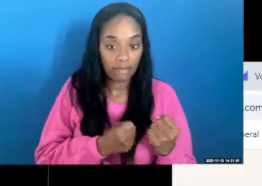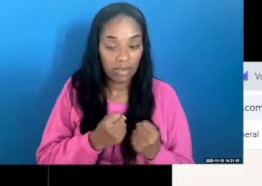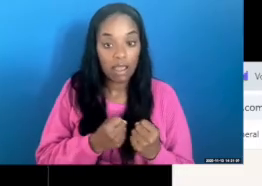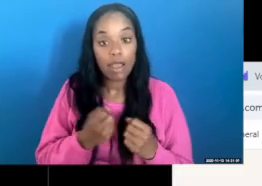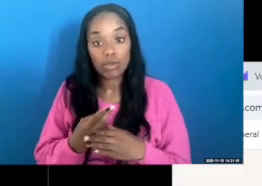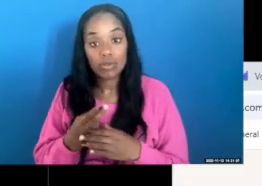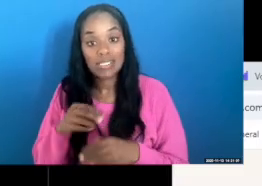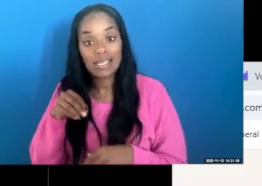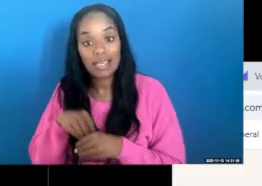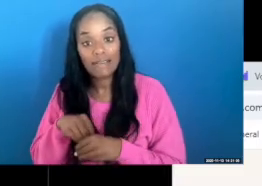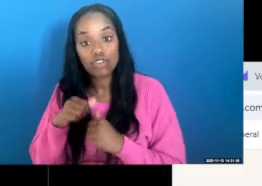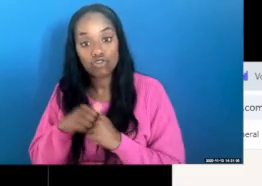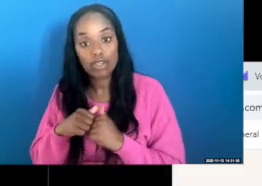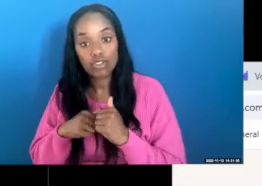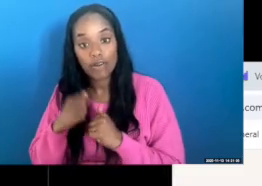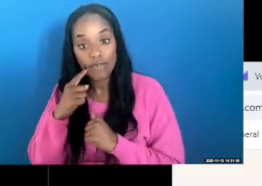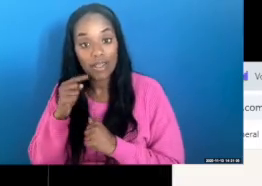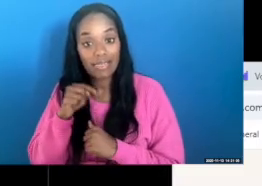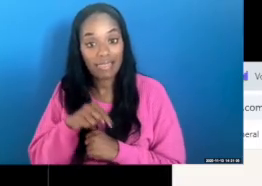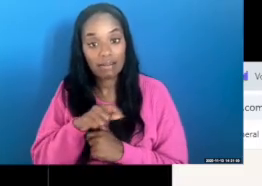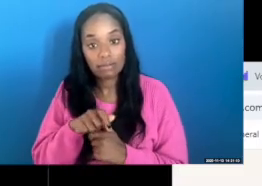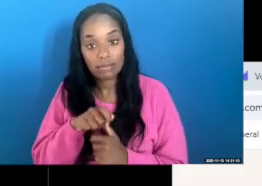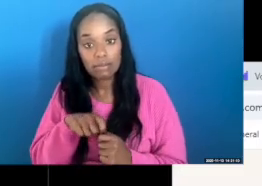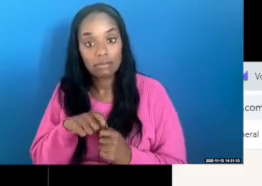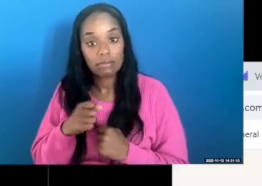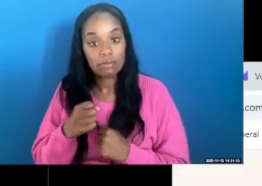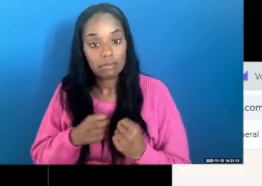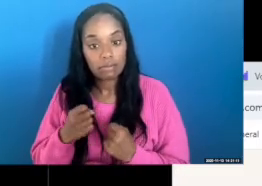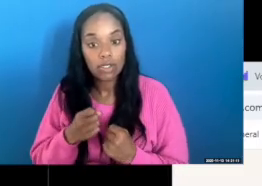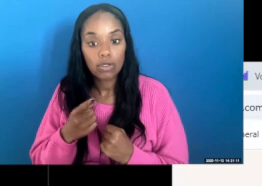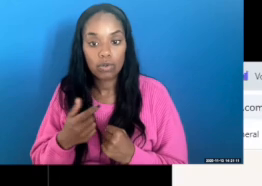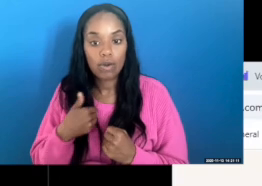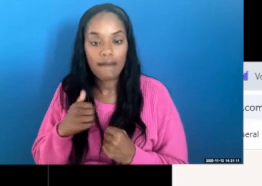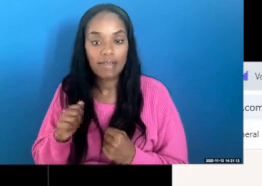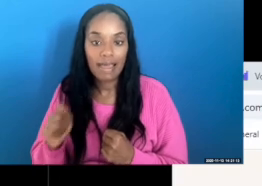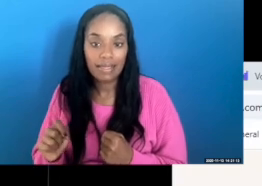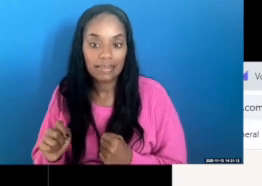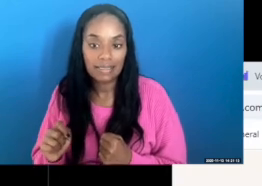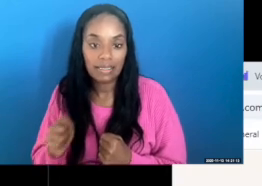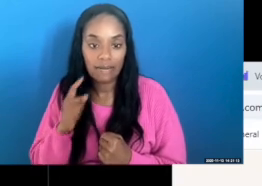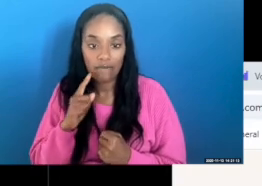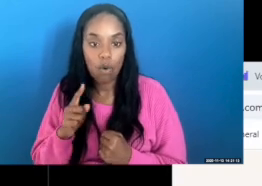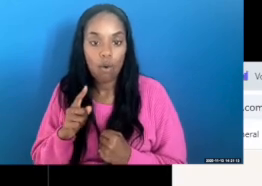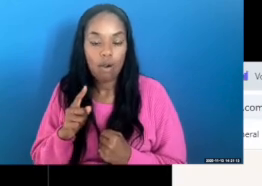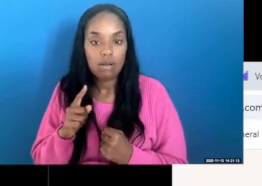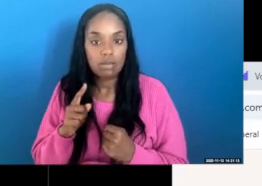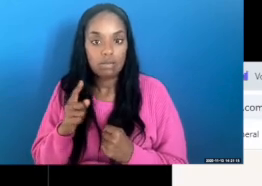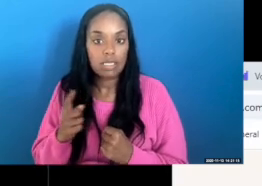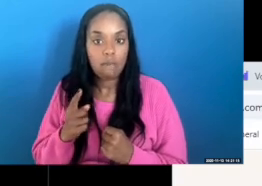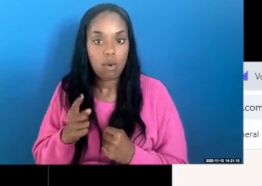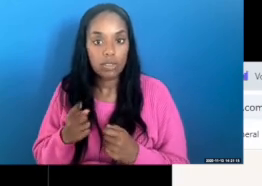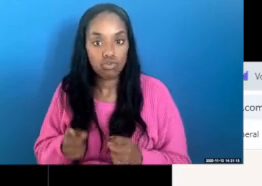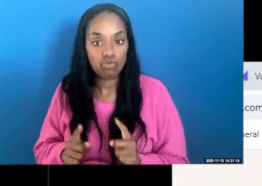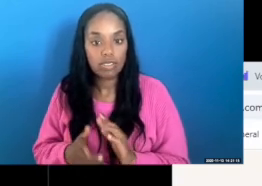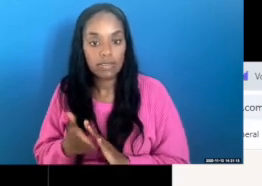fleet owners usually don't have to consider sometimes. And with the 1-to-1 ratio of getting a vehicle and